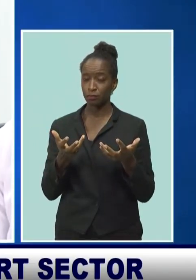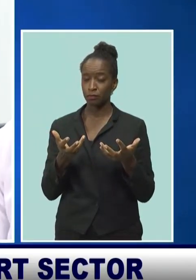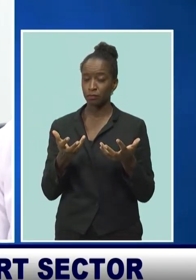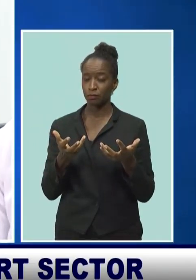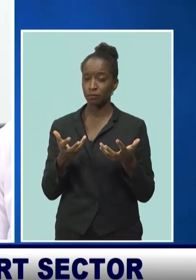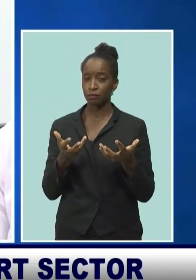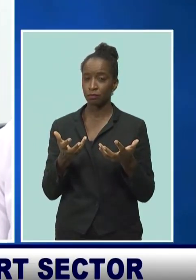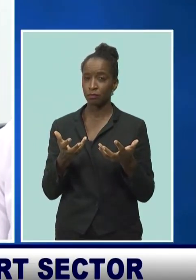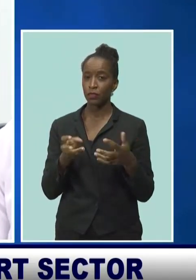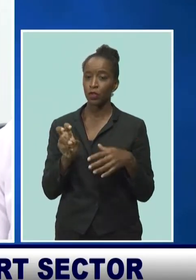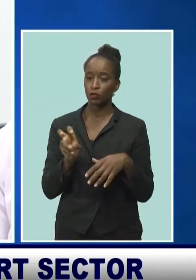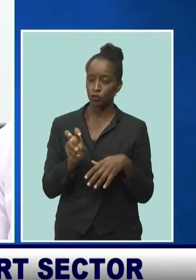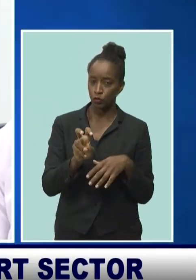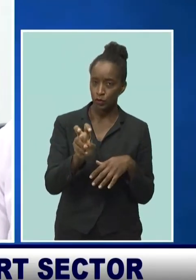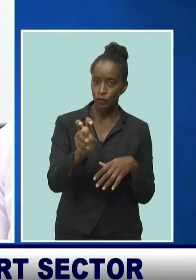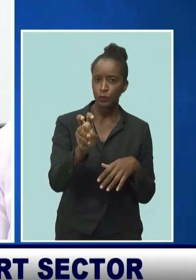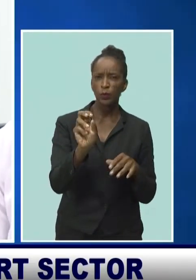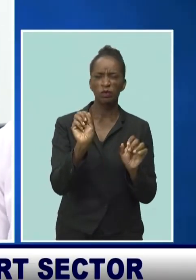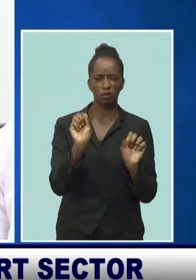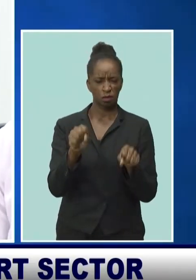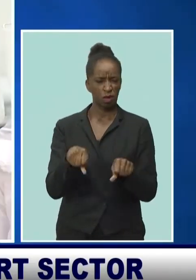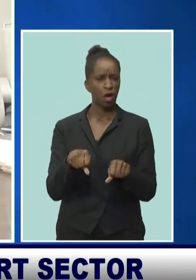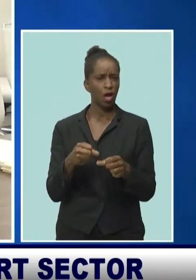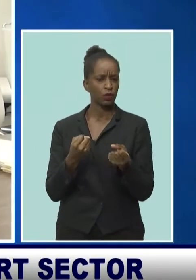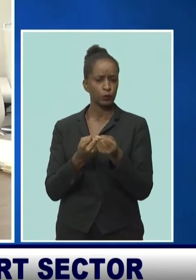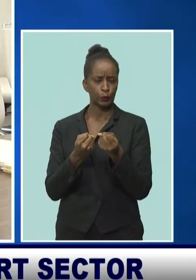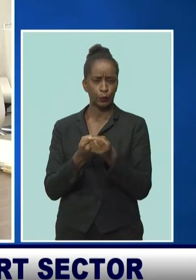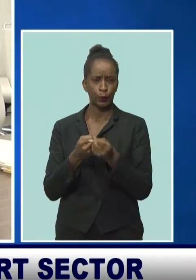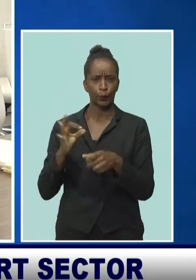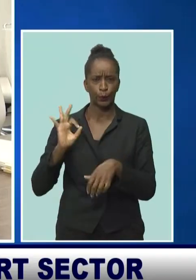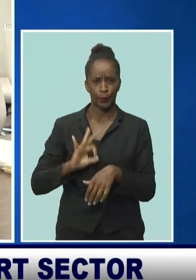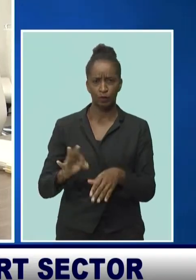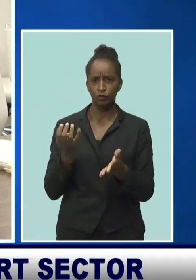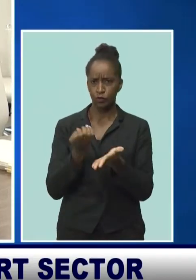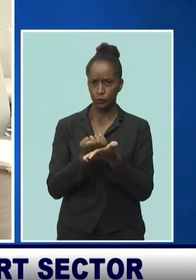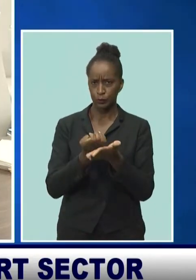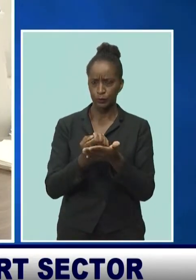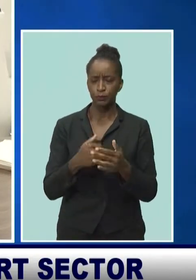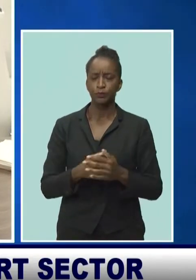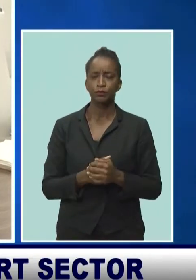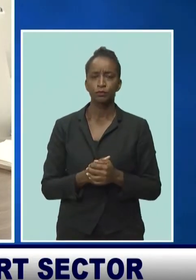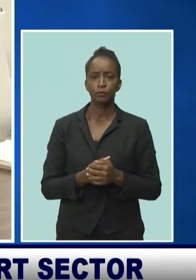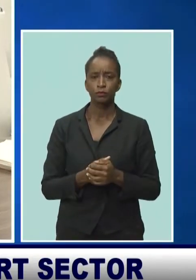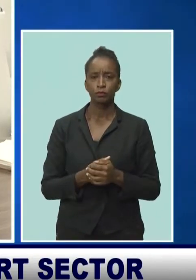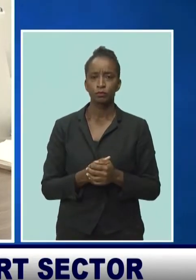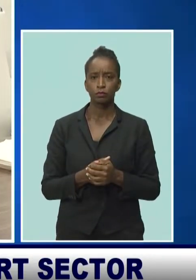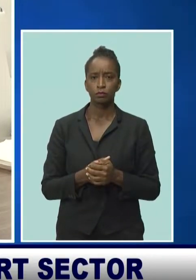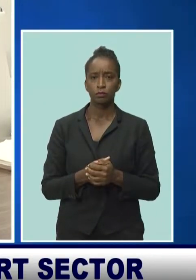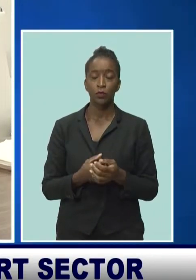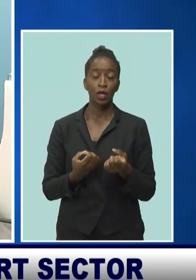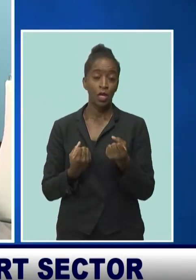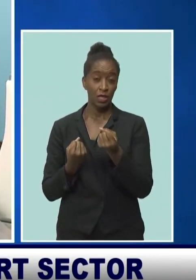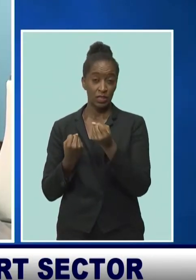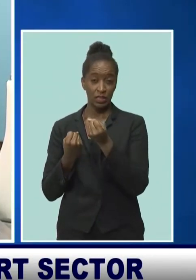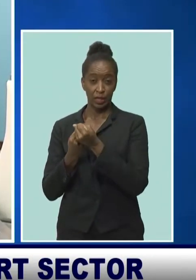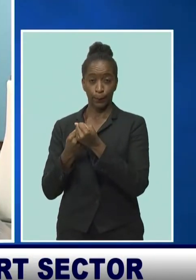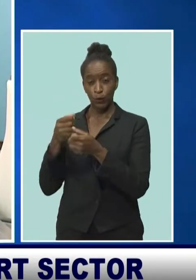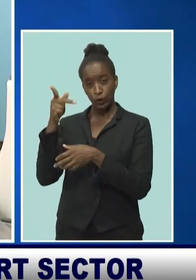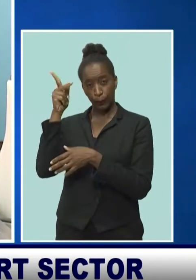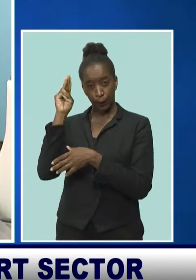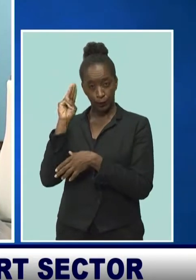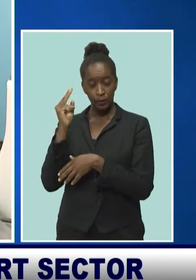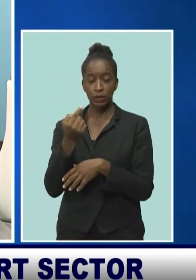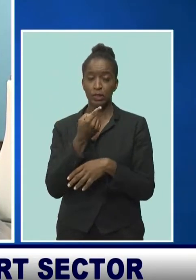have benefits for this economy. Deputy Prime Minister and Minister of Transport Works and Water Resources, Santia Bradshaw, says the